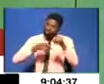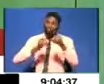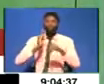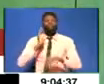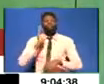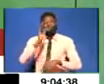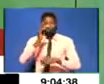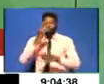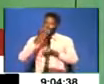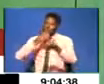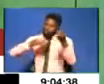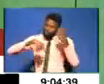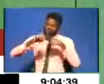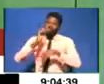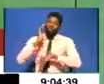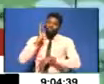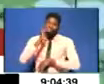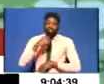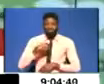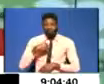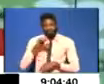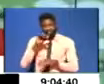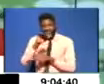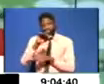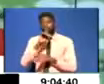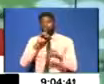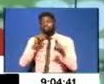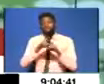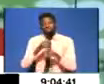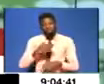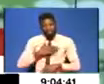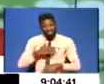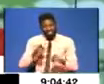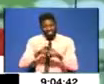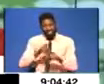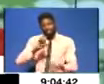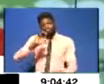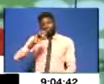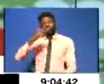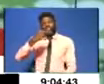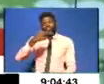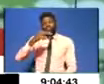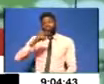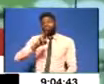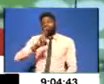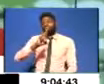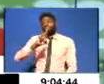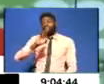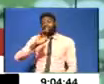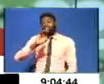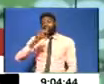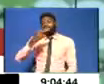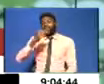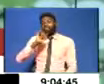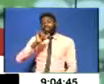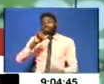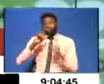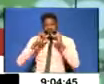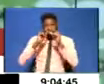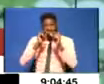And I want to urge my brothers, like Winston Churchill said, you will not finish your race if you stop to